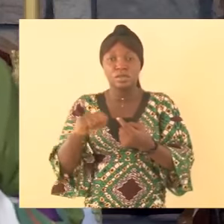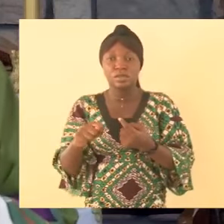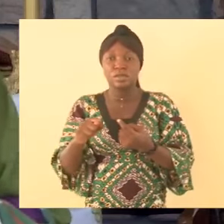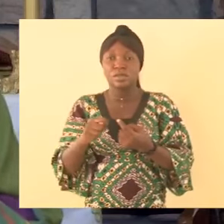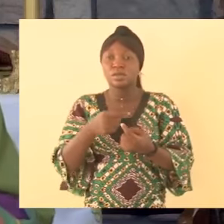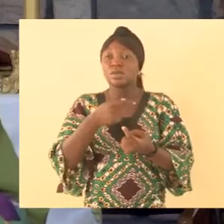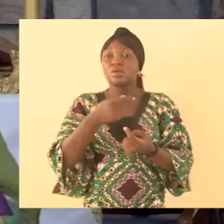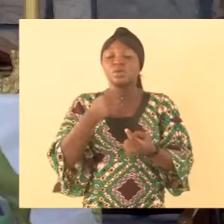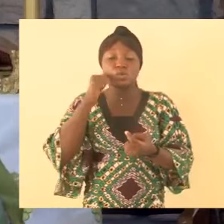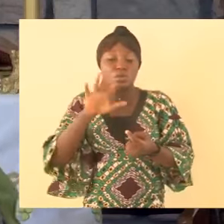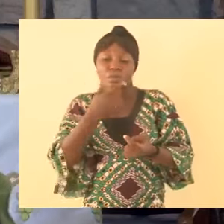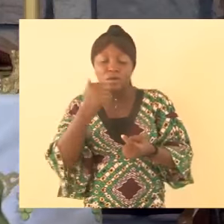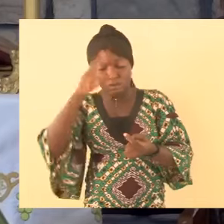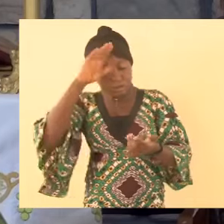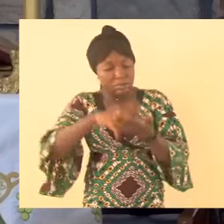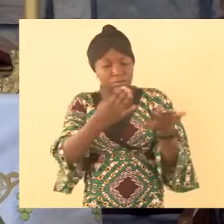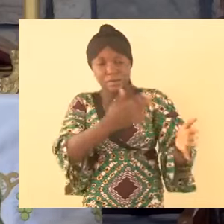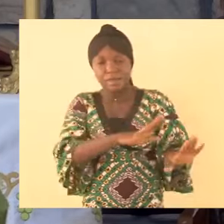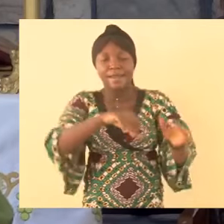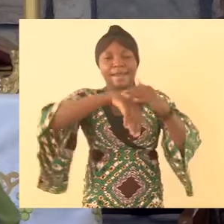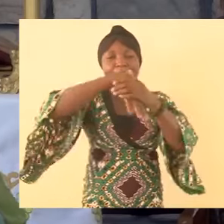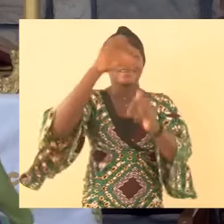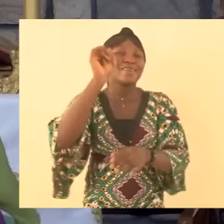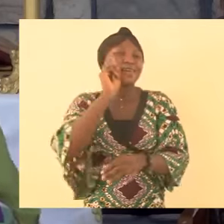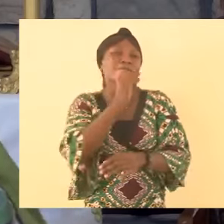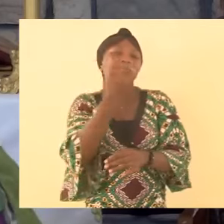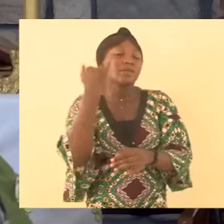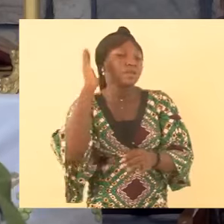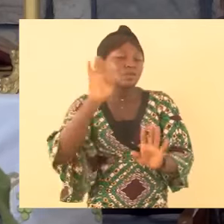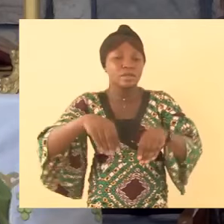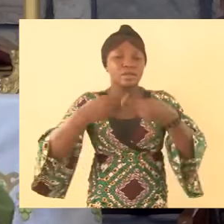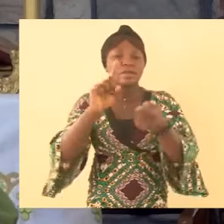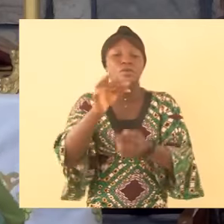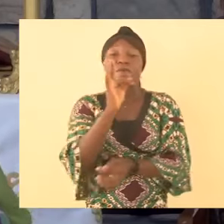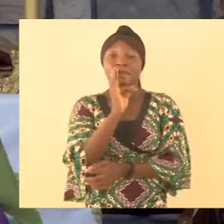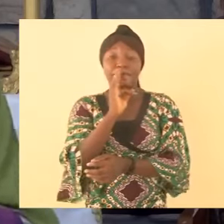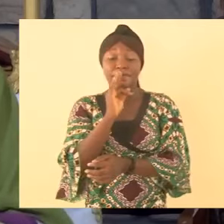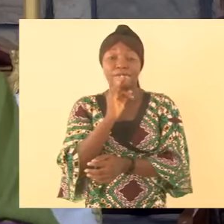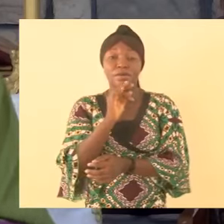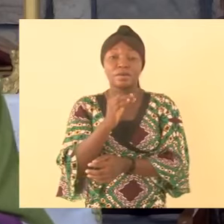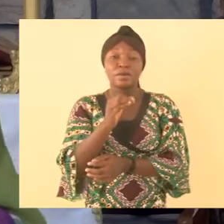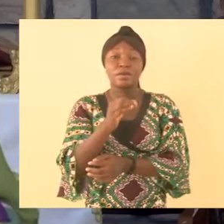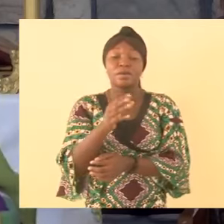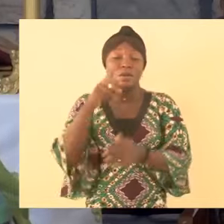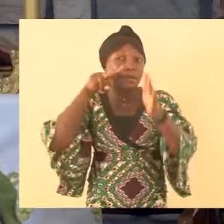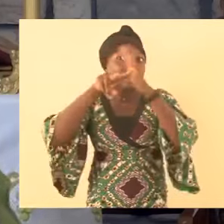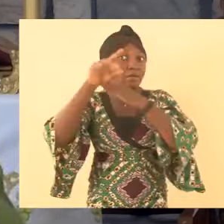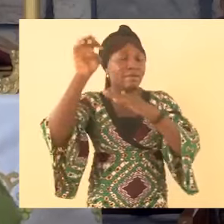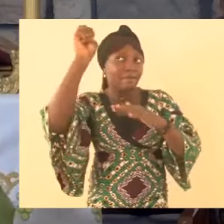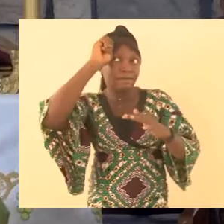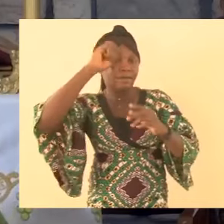the widow of Zarephath. That is outside Israel, and he will provide you food. So Elijah went.